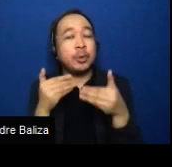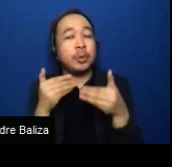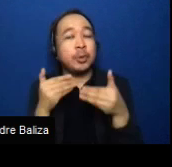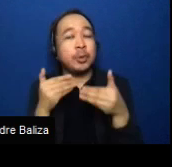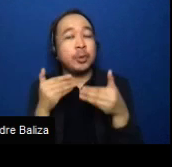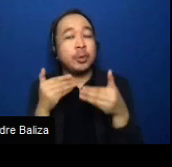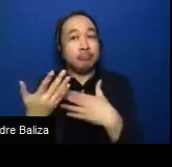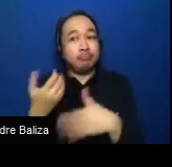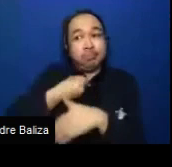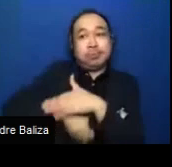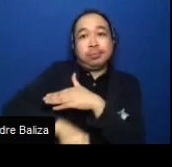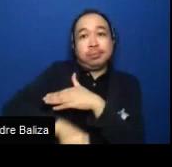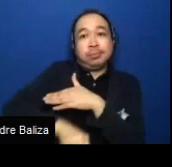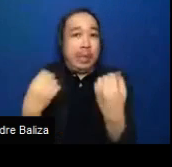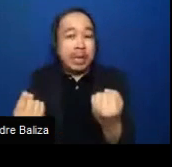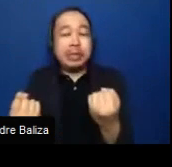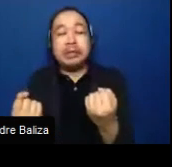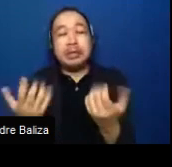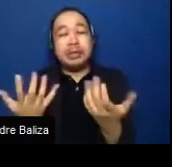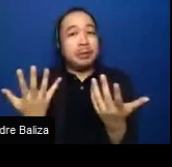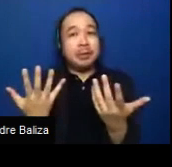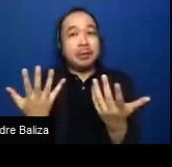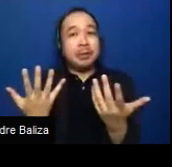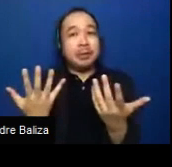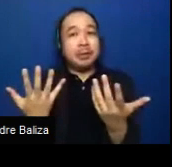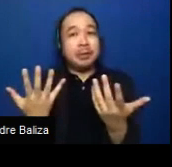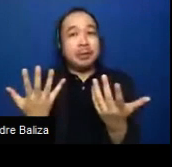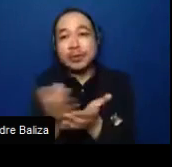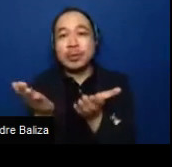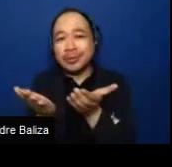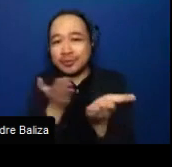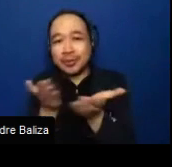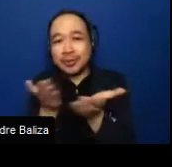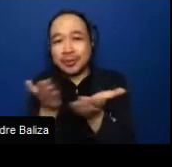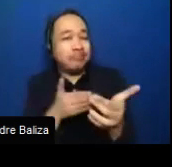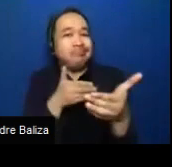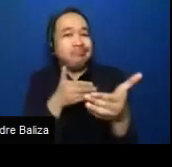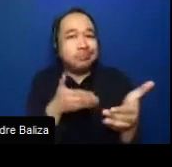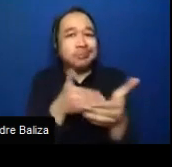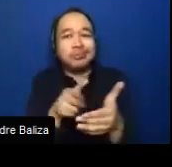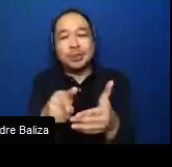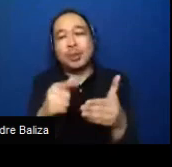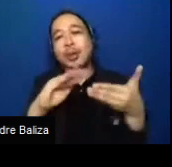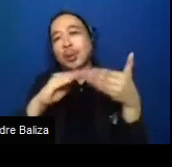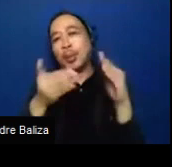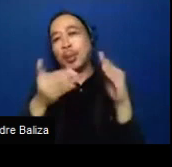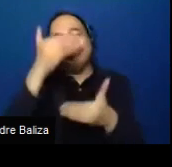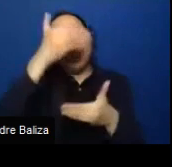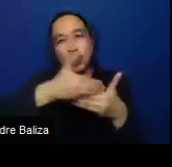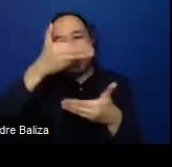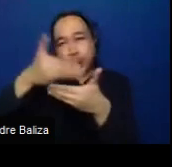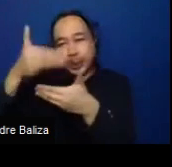health information and services, despite the restrictions imposed by community quarantines.